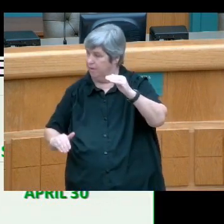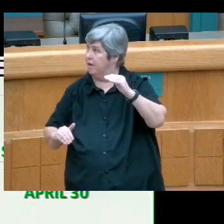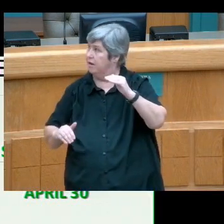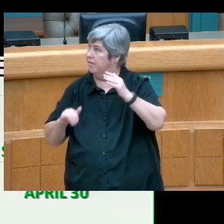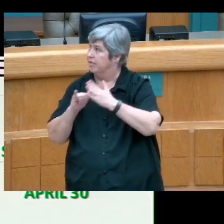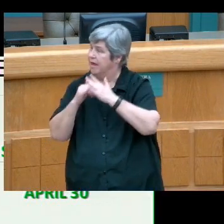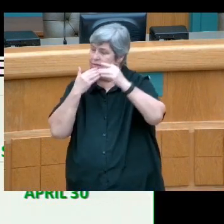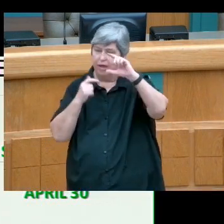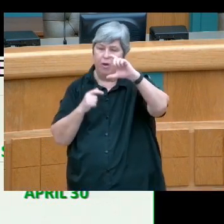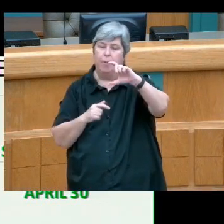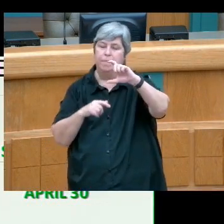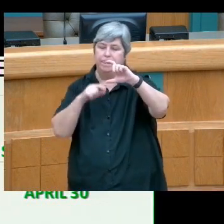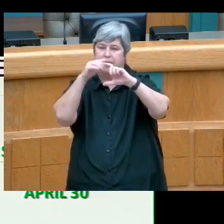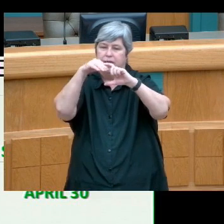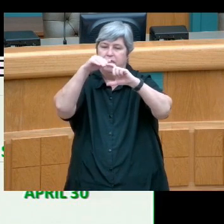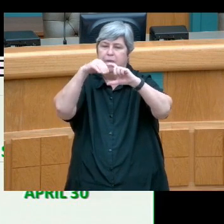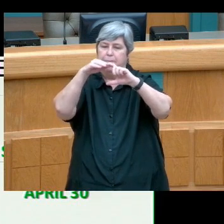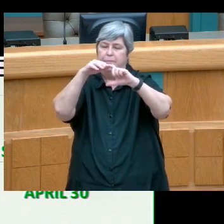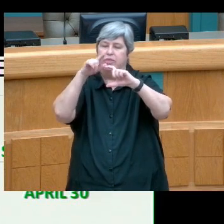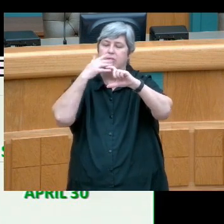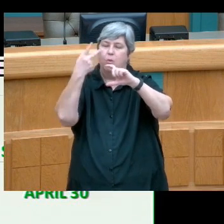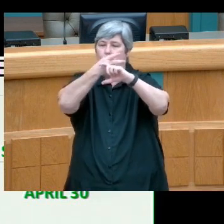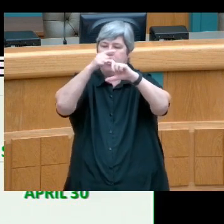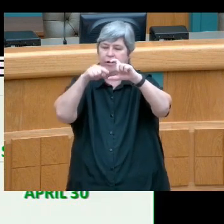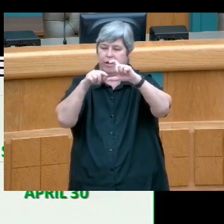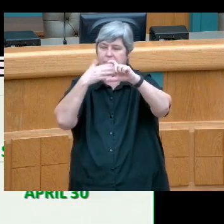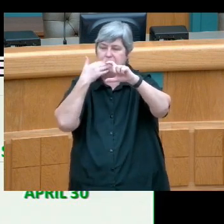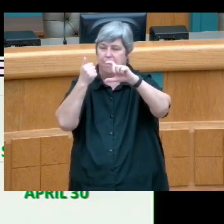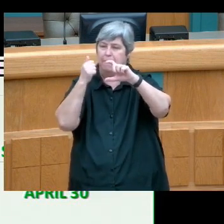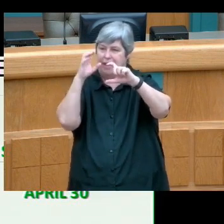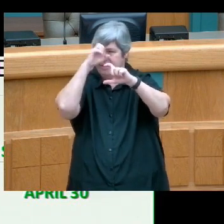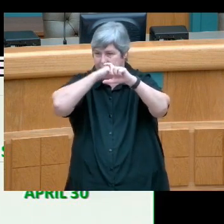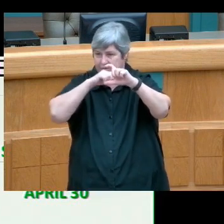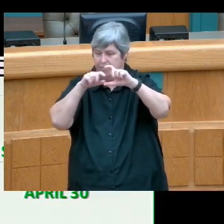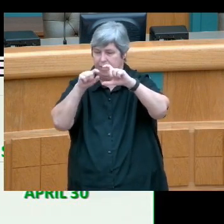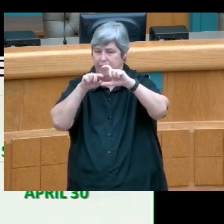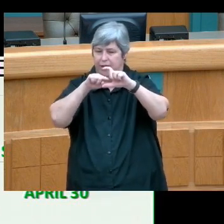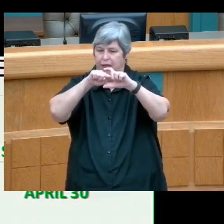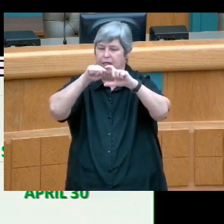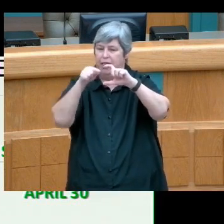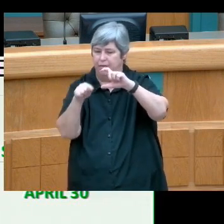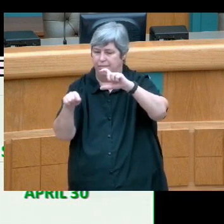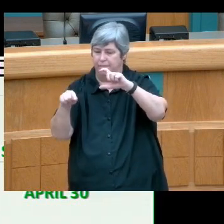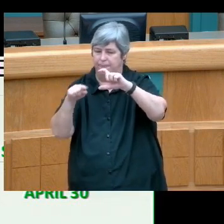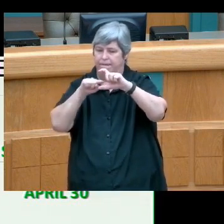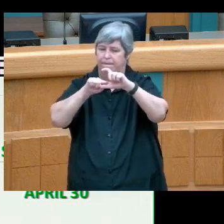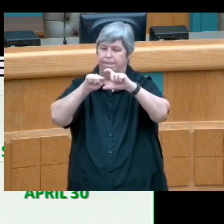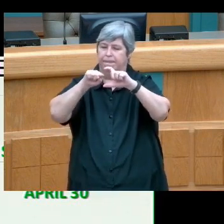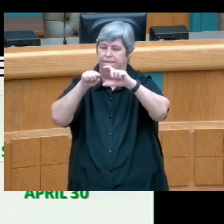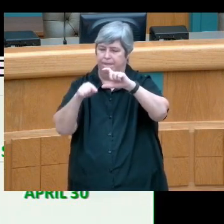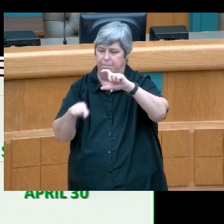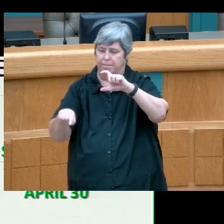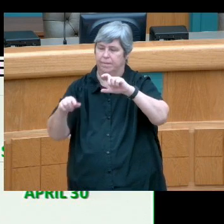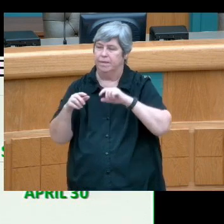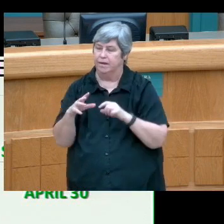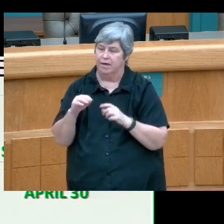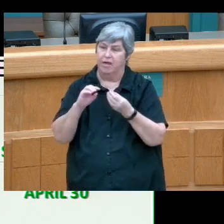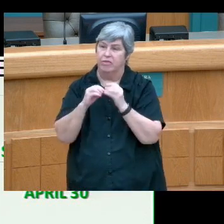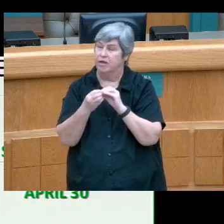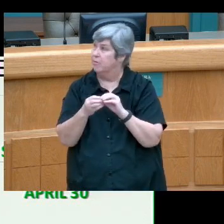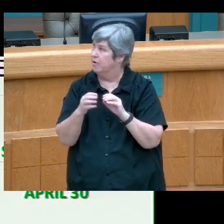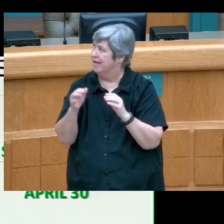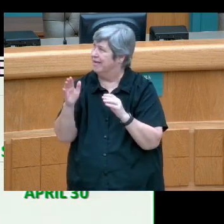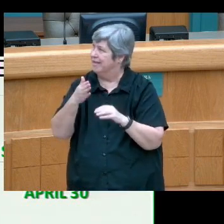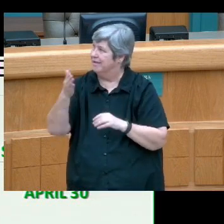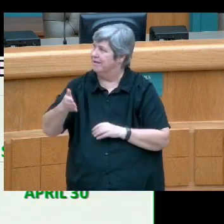that's our best case scenario estimate within the estimation that we have right now. And these numbers on the